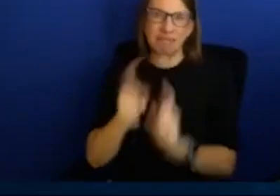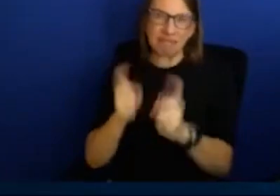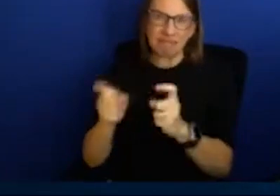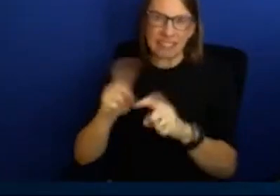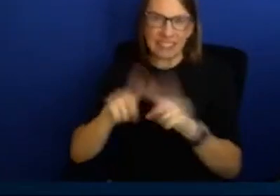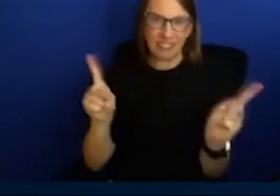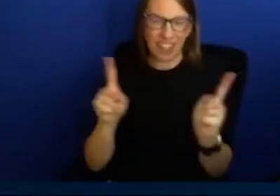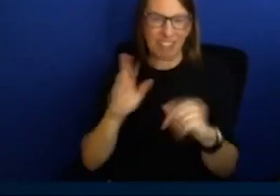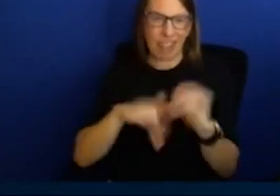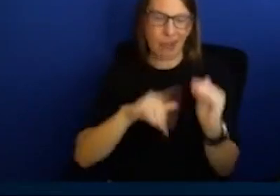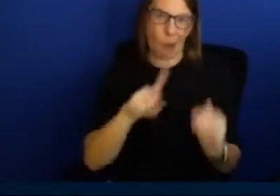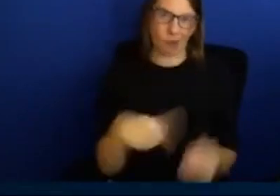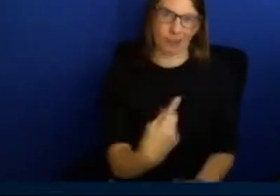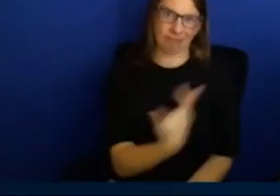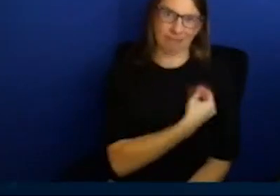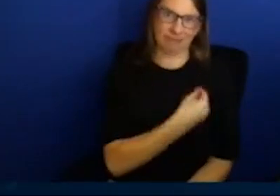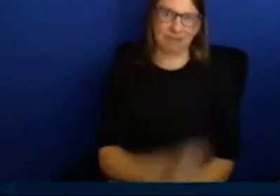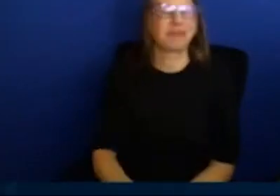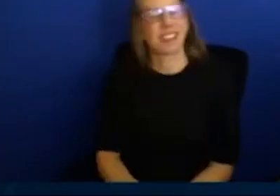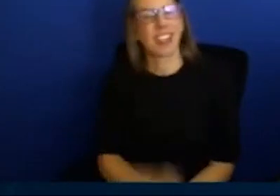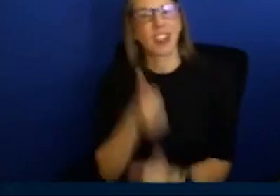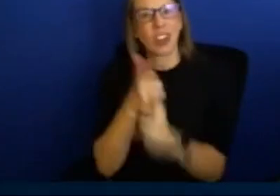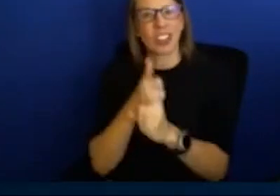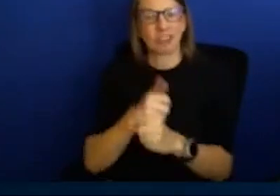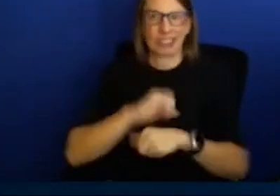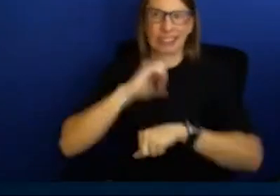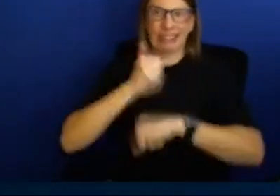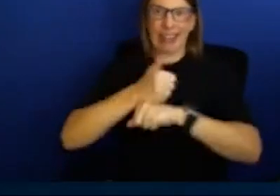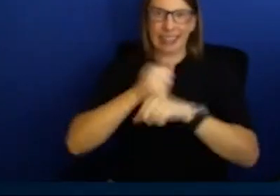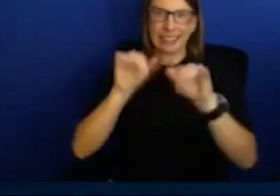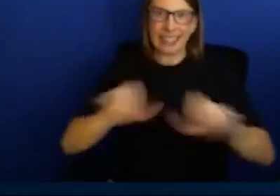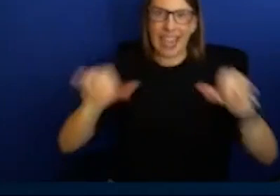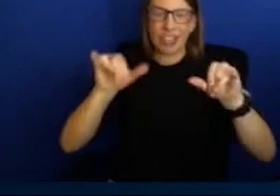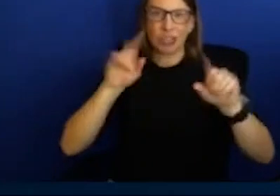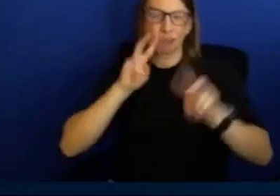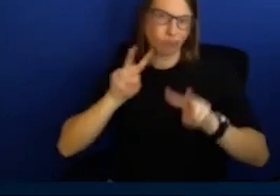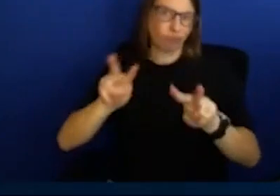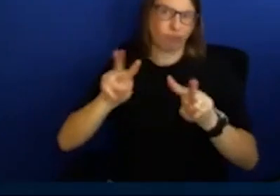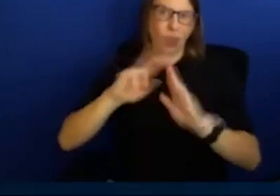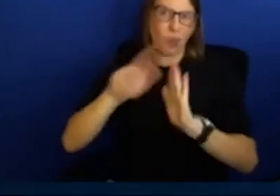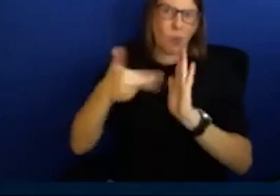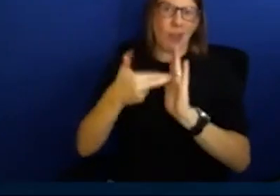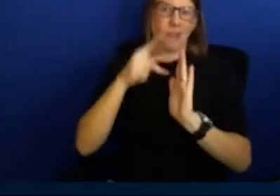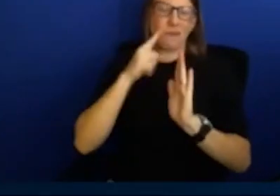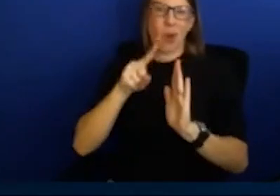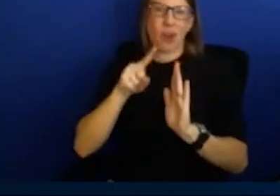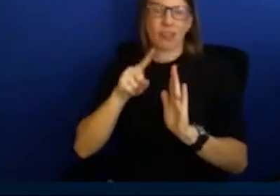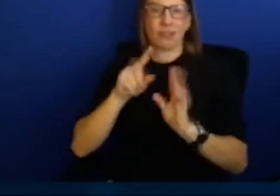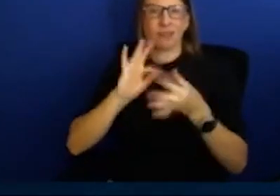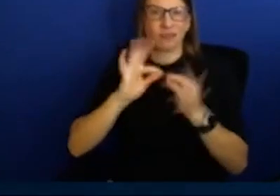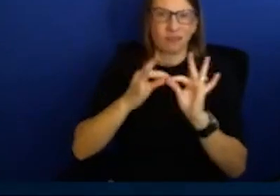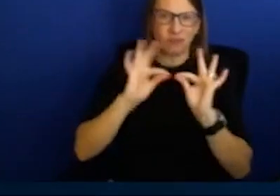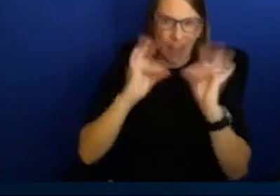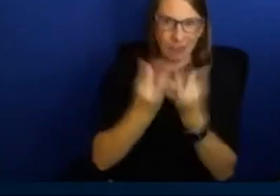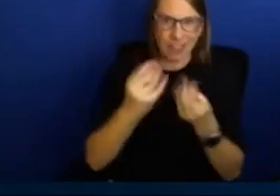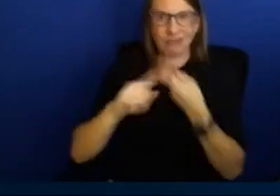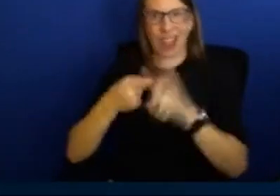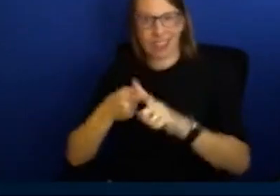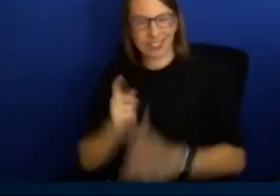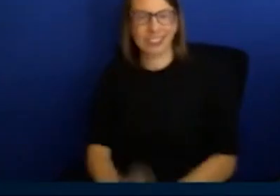setting the standard and probably being such a great role model to others and friends and stuff like that. So, as we're trying to get all those kiddos